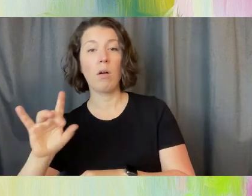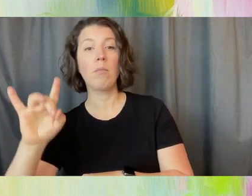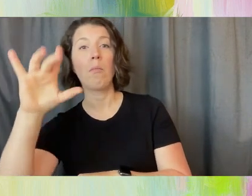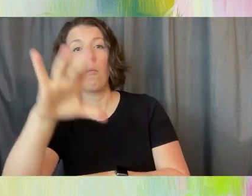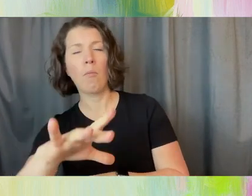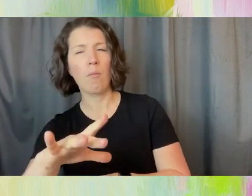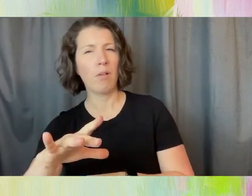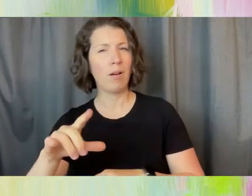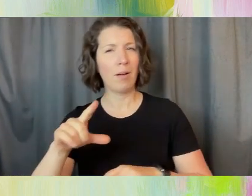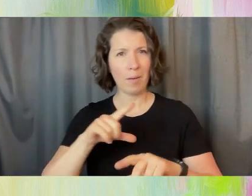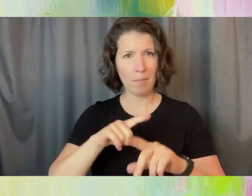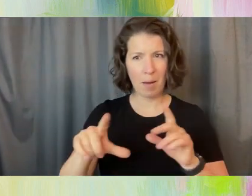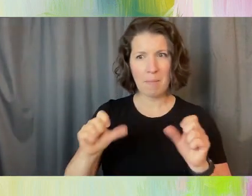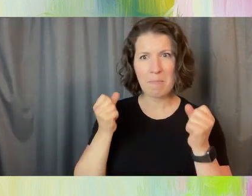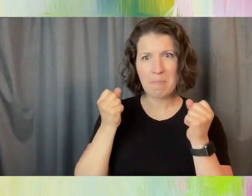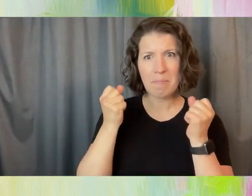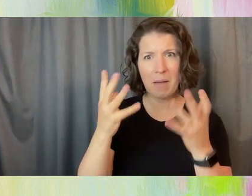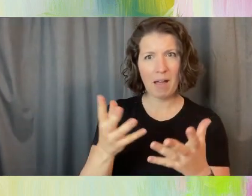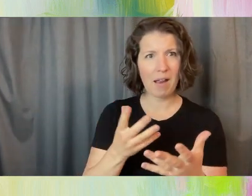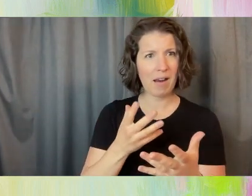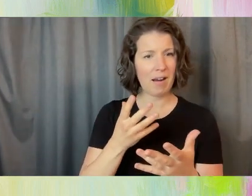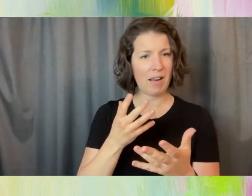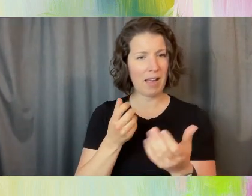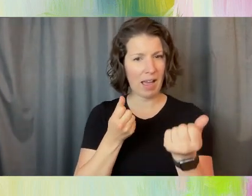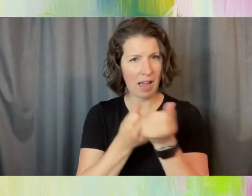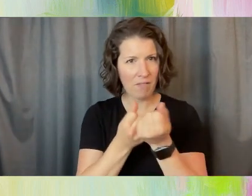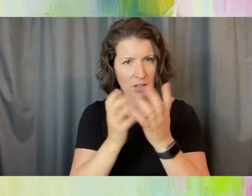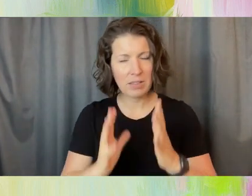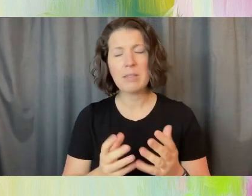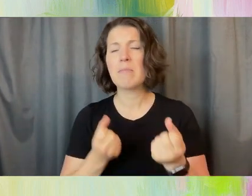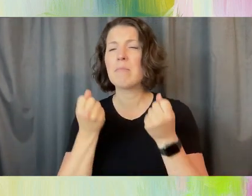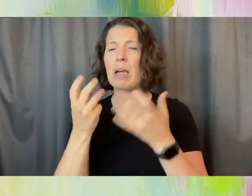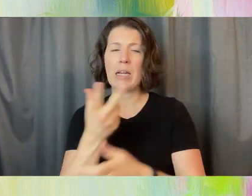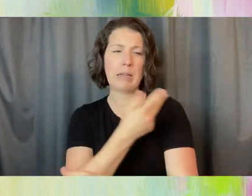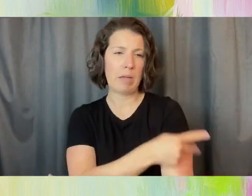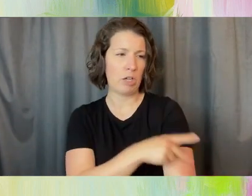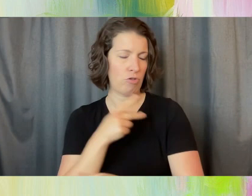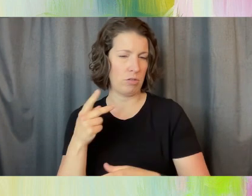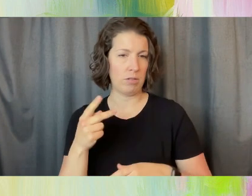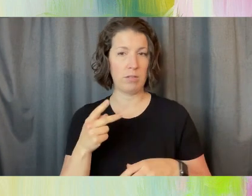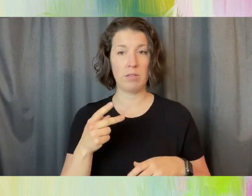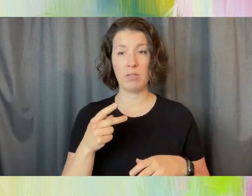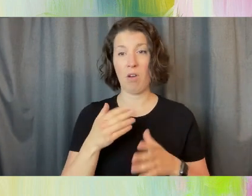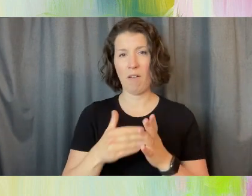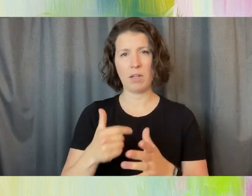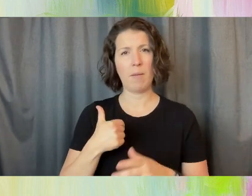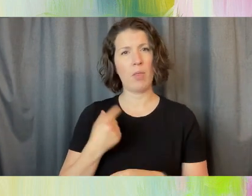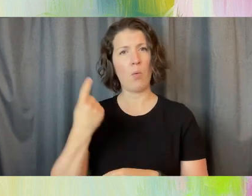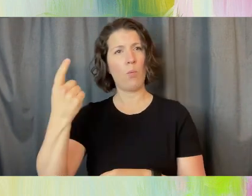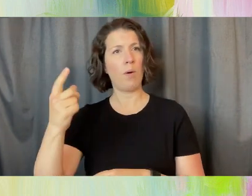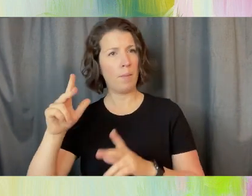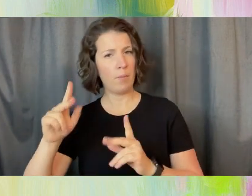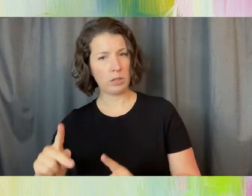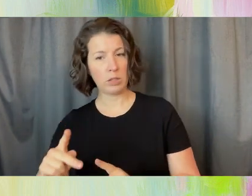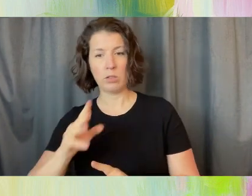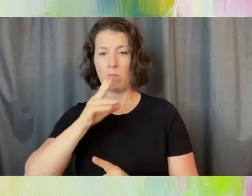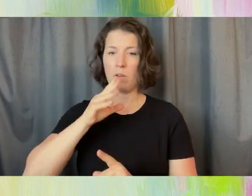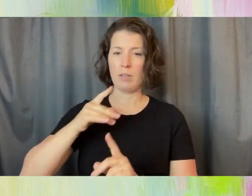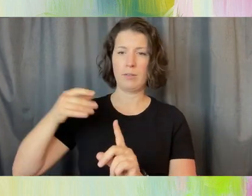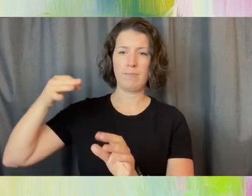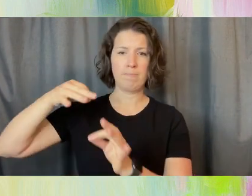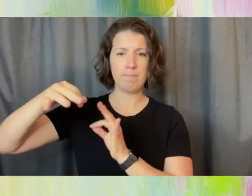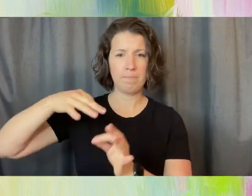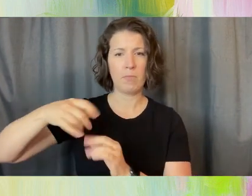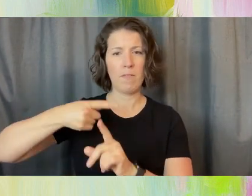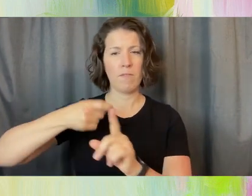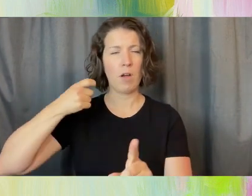advocates, many patients, I'm often the only person who's talking from the patient or the patient advocacy lens. And I